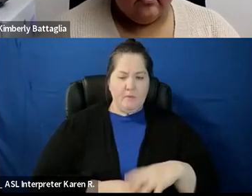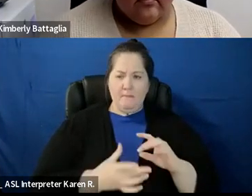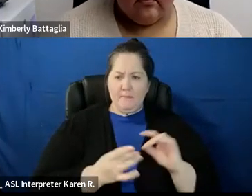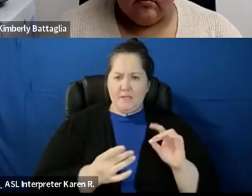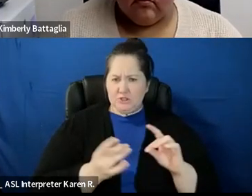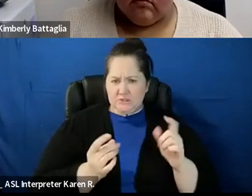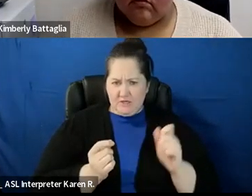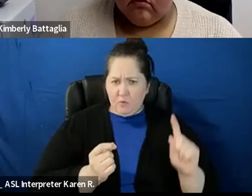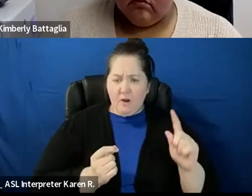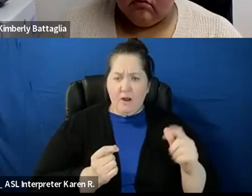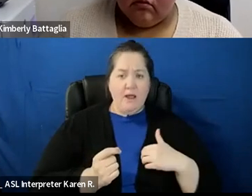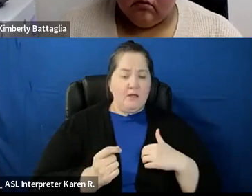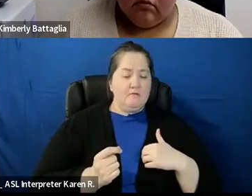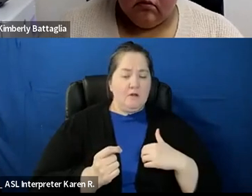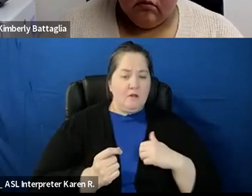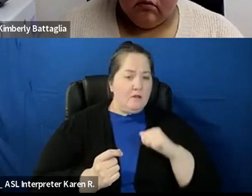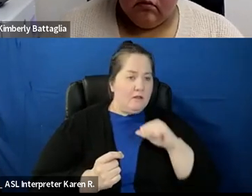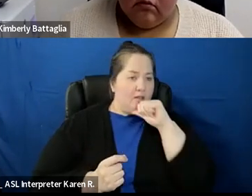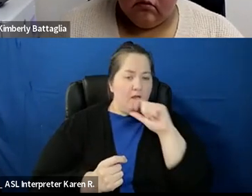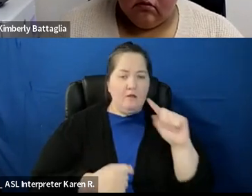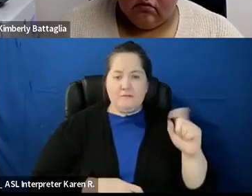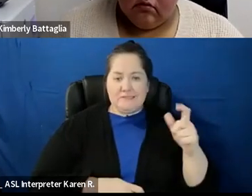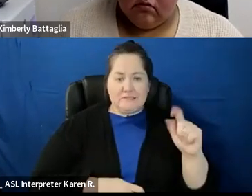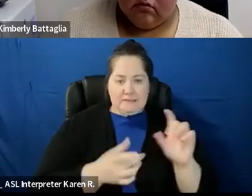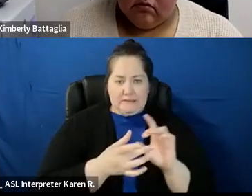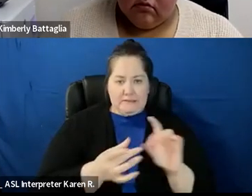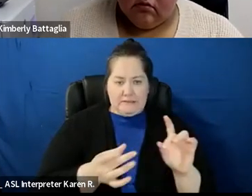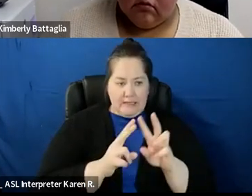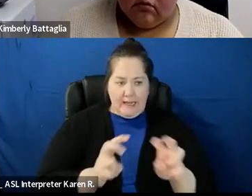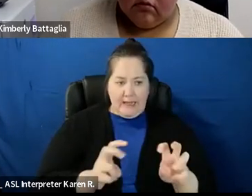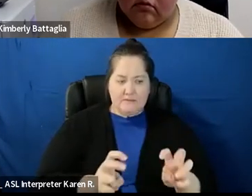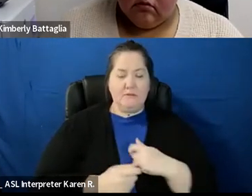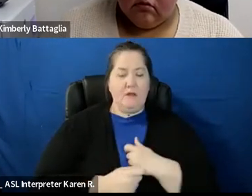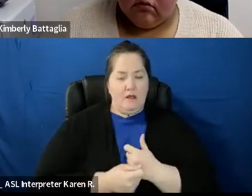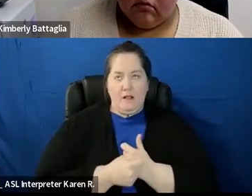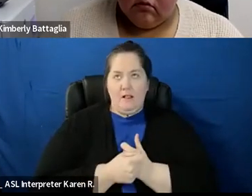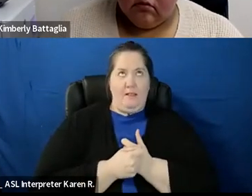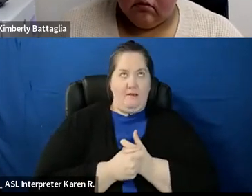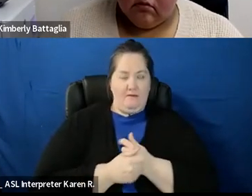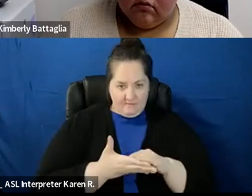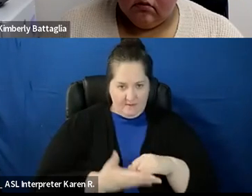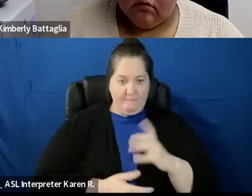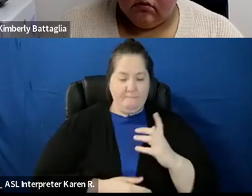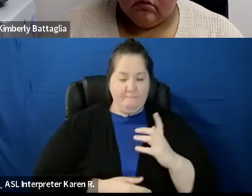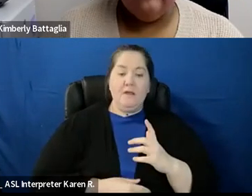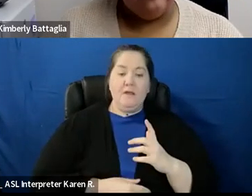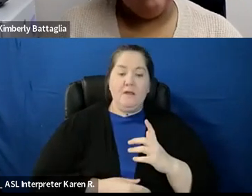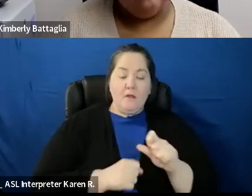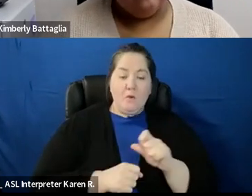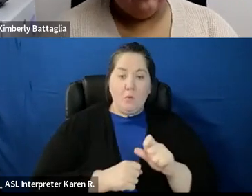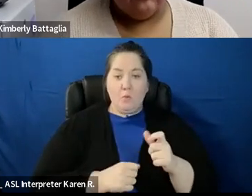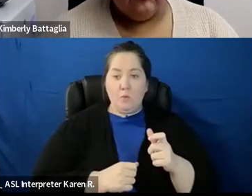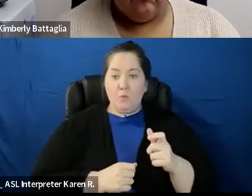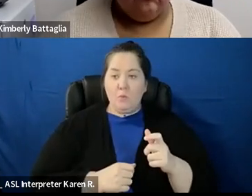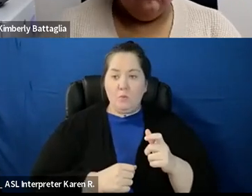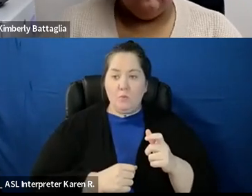but I have this nerdy love of text analysis. I used to work in an organization, you know, where that is something that they were really big on, which was, you know, looking